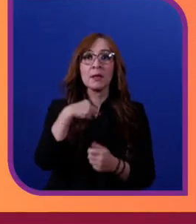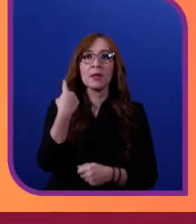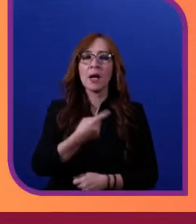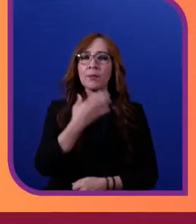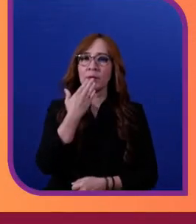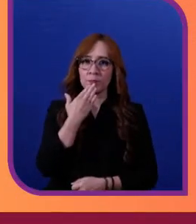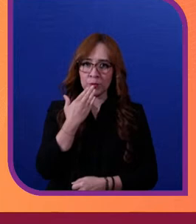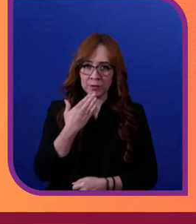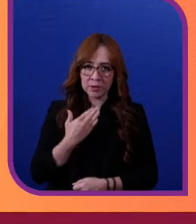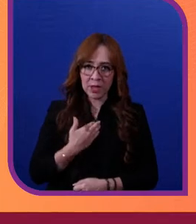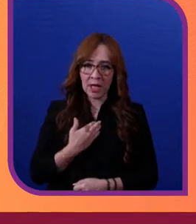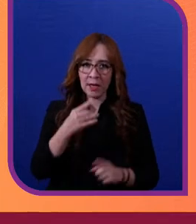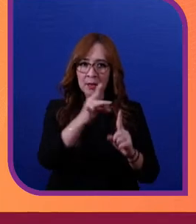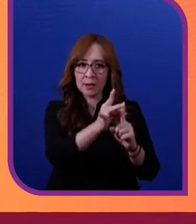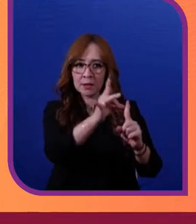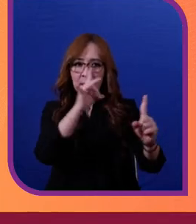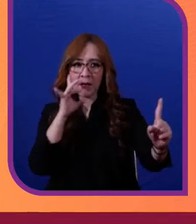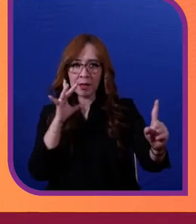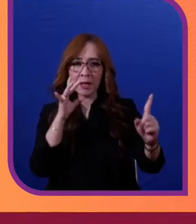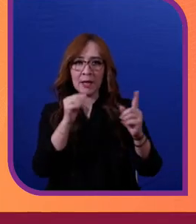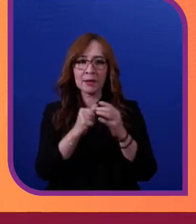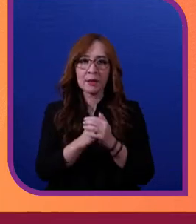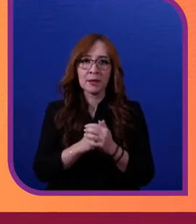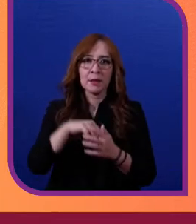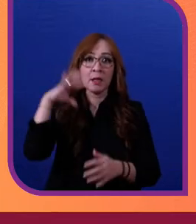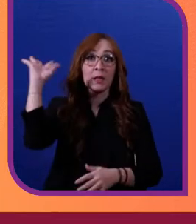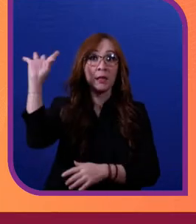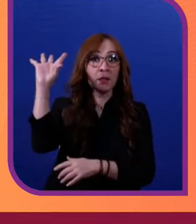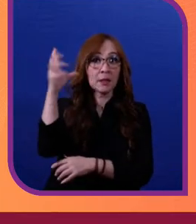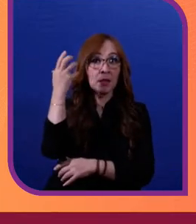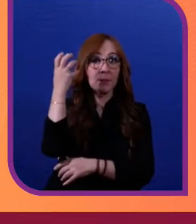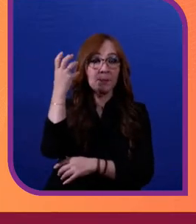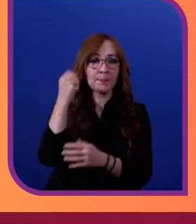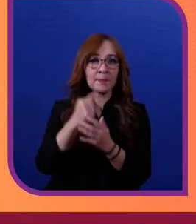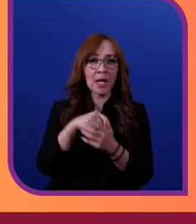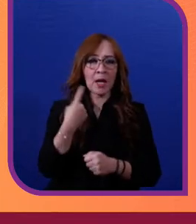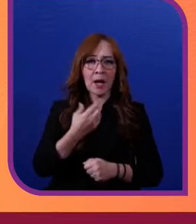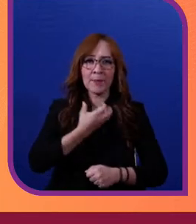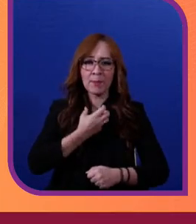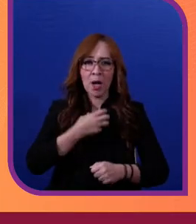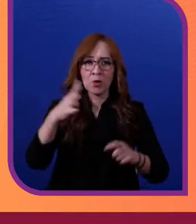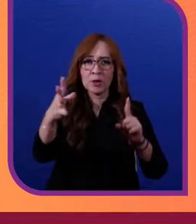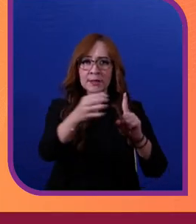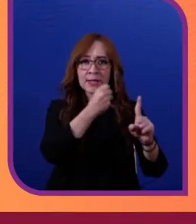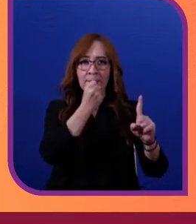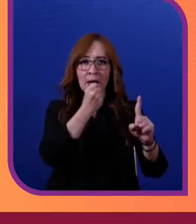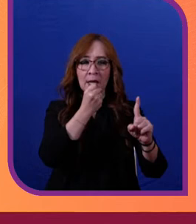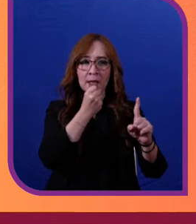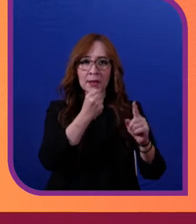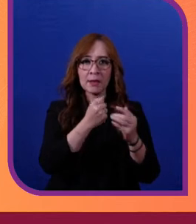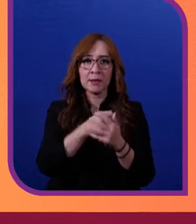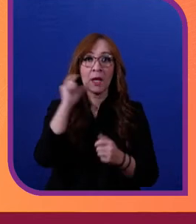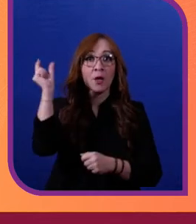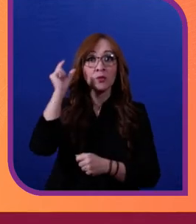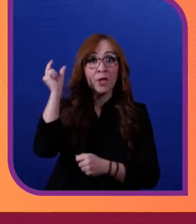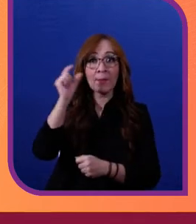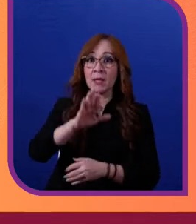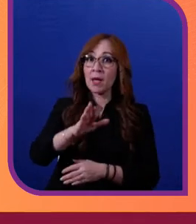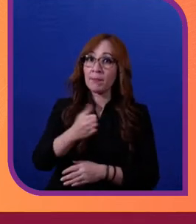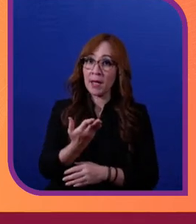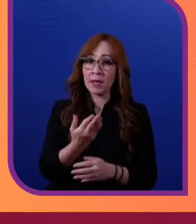target khai thi Ponpes shampo blocking